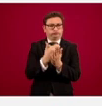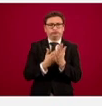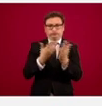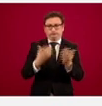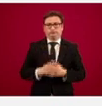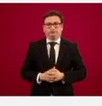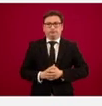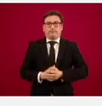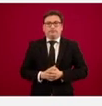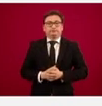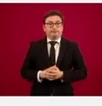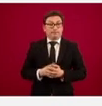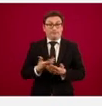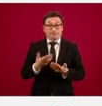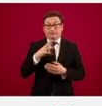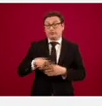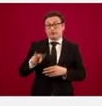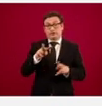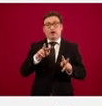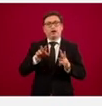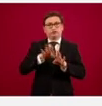looking at a 63%,